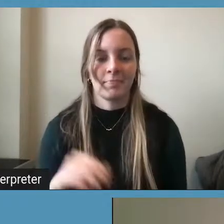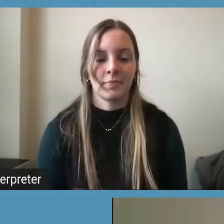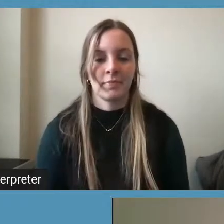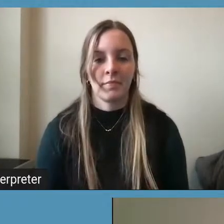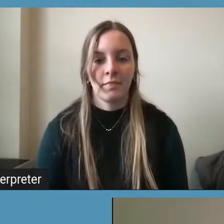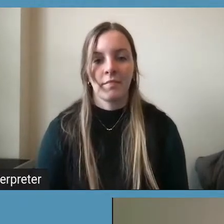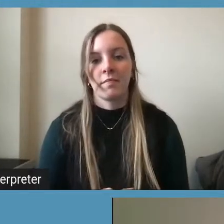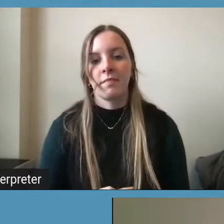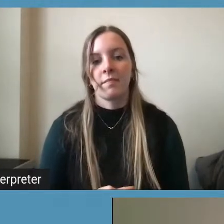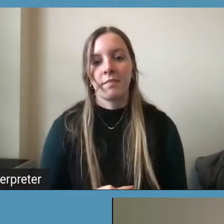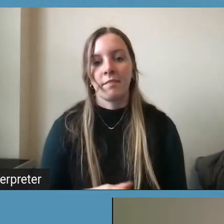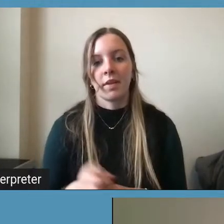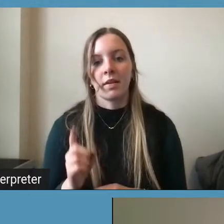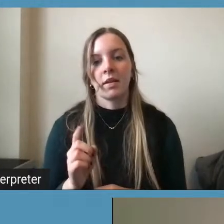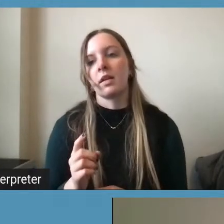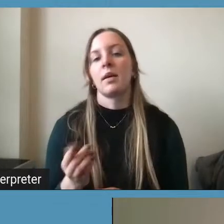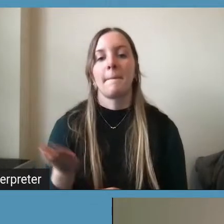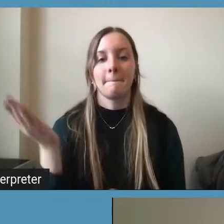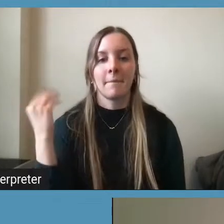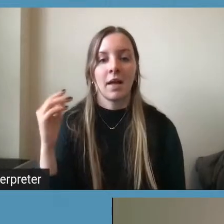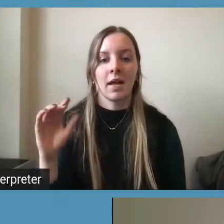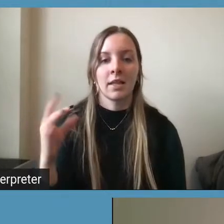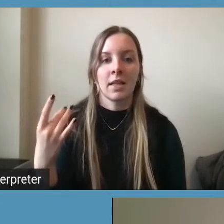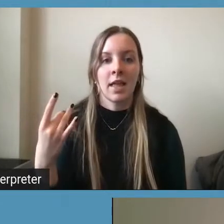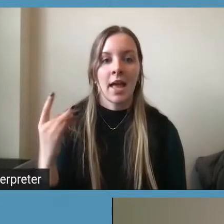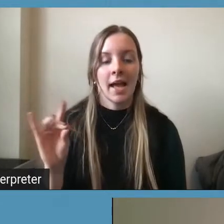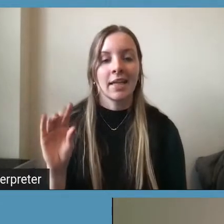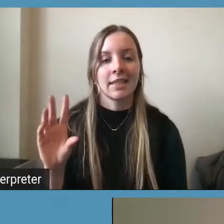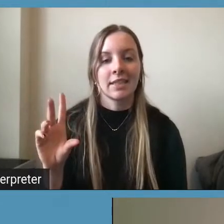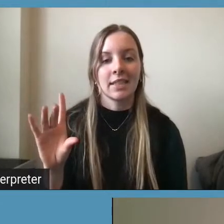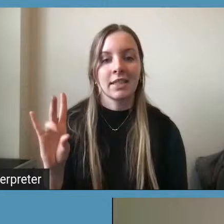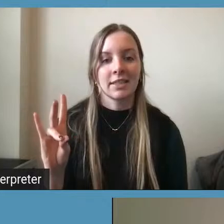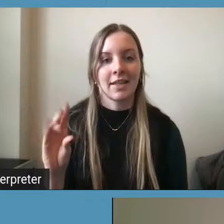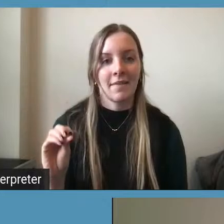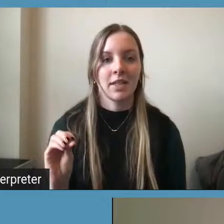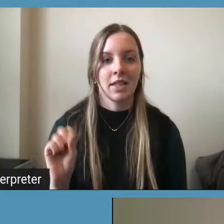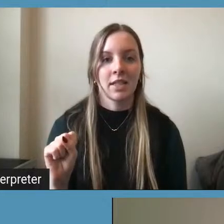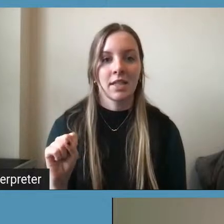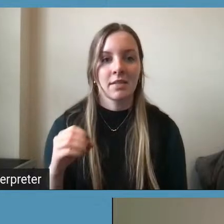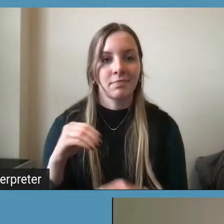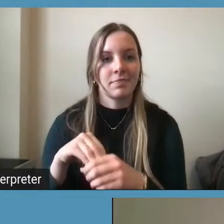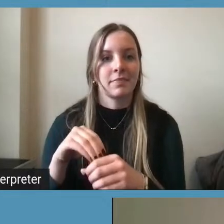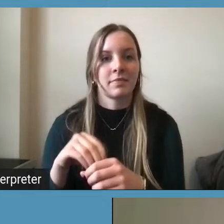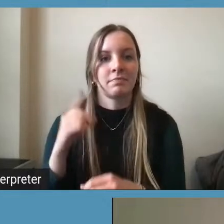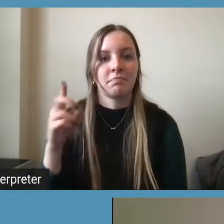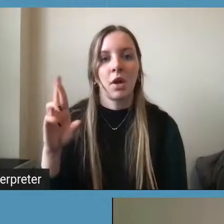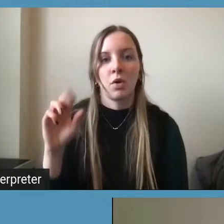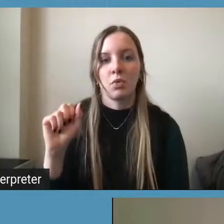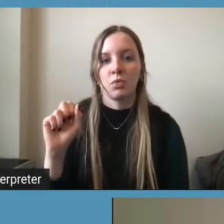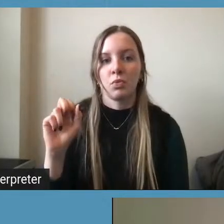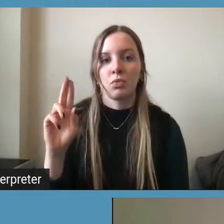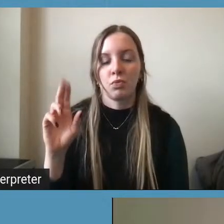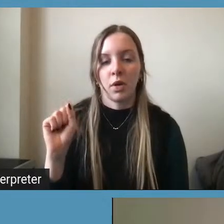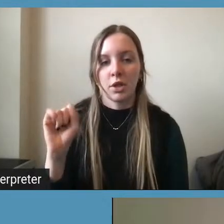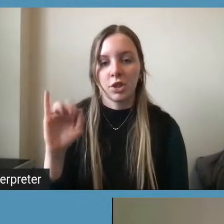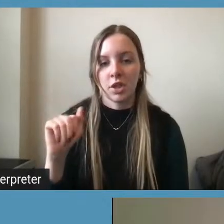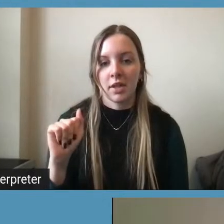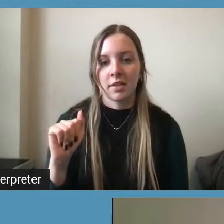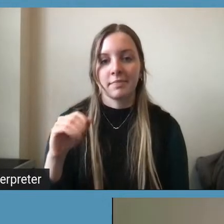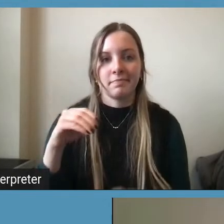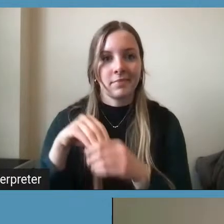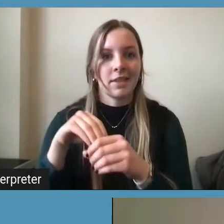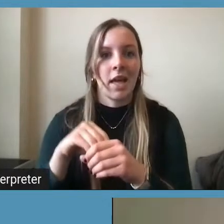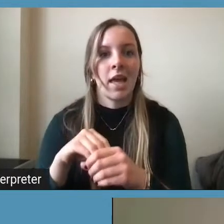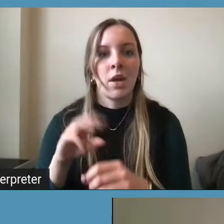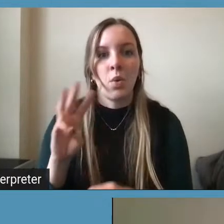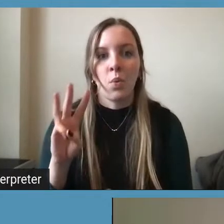So photogrammetry from airplanes with metric calibrated cameras was done a little bit in World War I. It was done